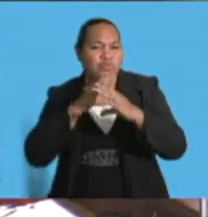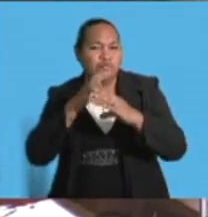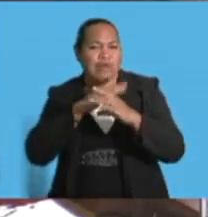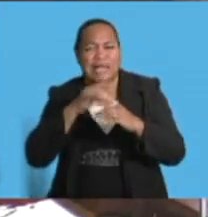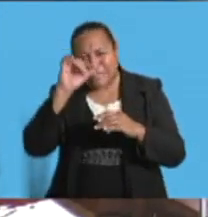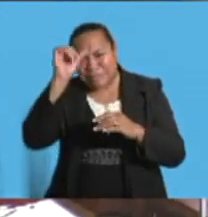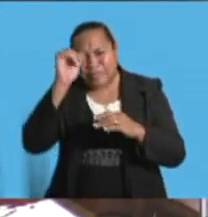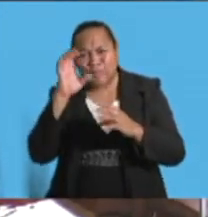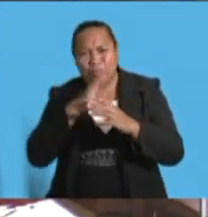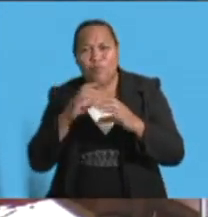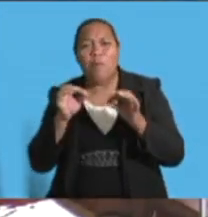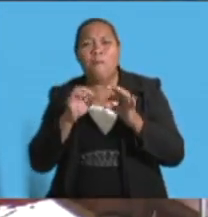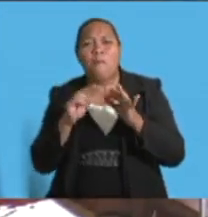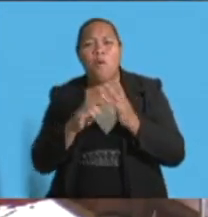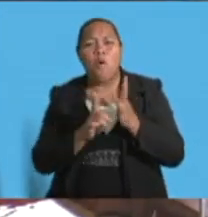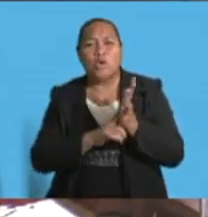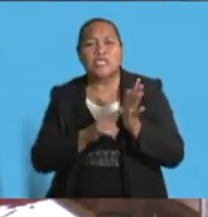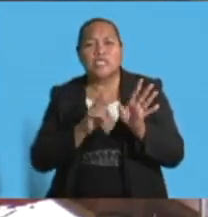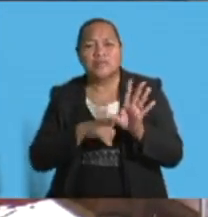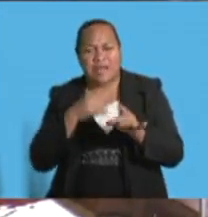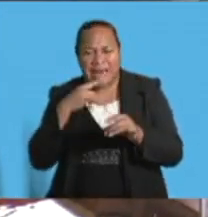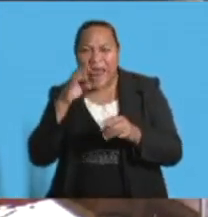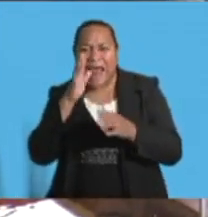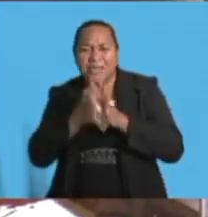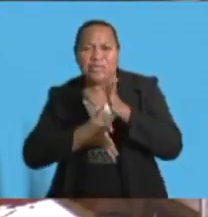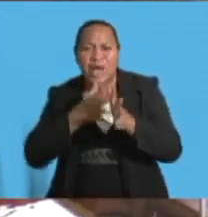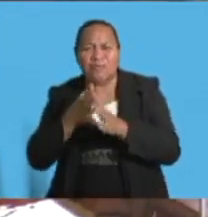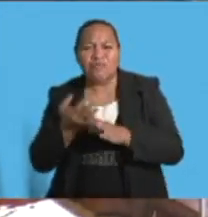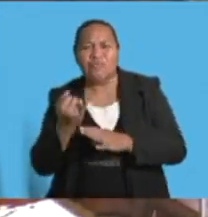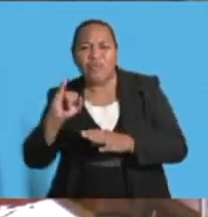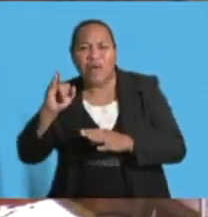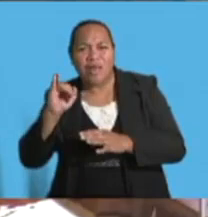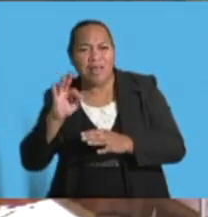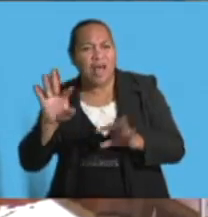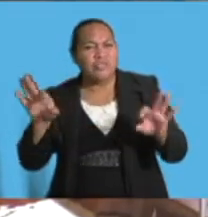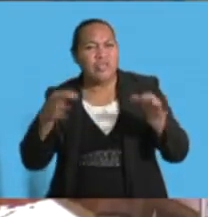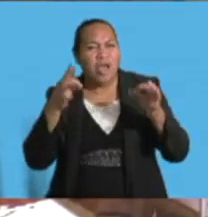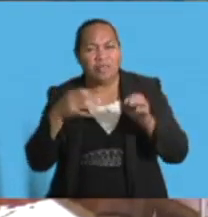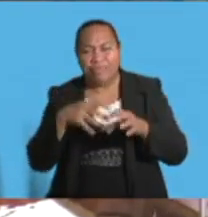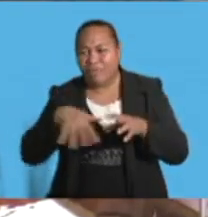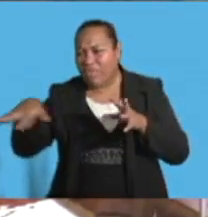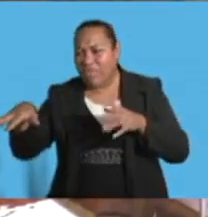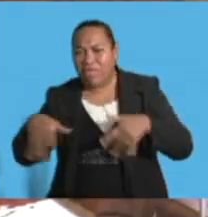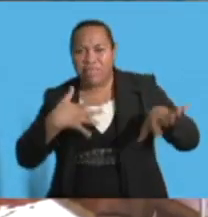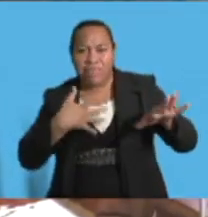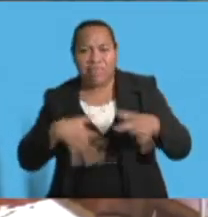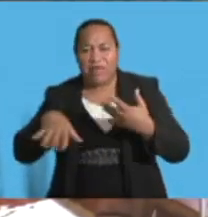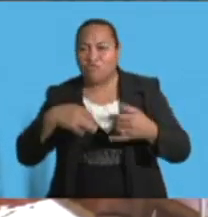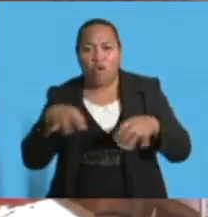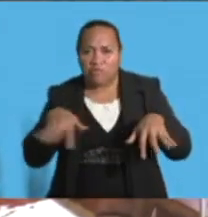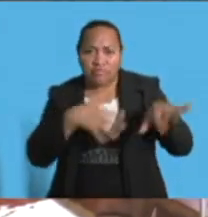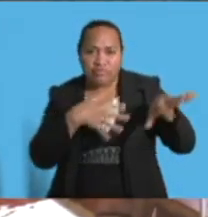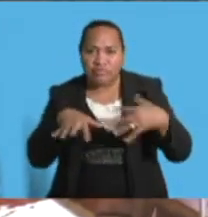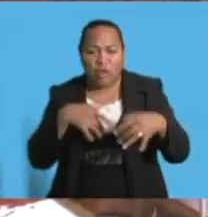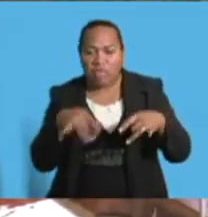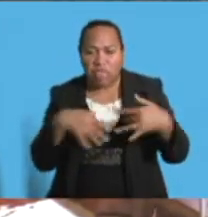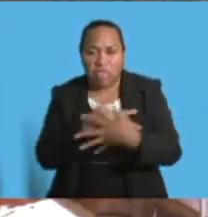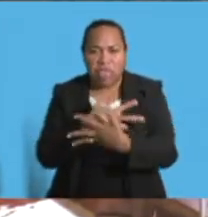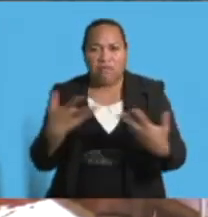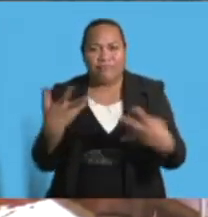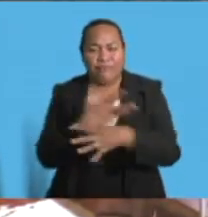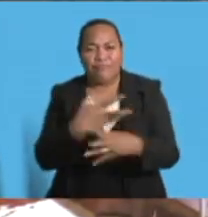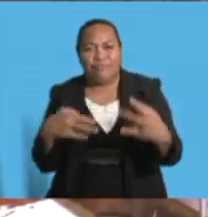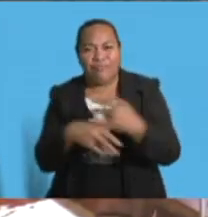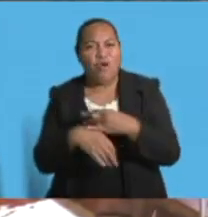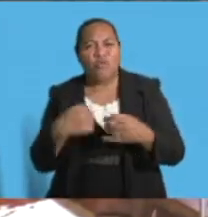gone horribly wrong. It's like a movie where there's no coordination. The songs and dances are all here and there. There is no action, there's no